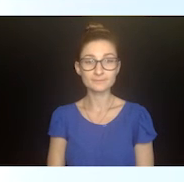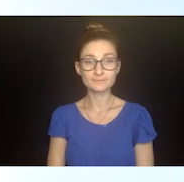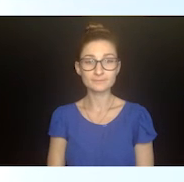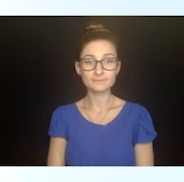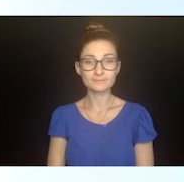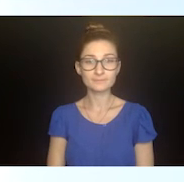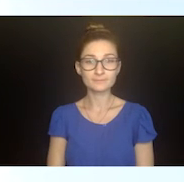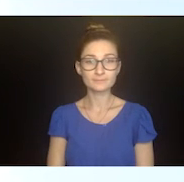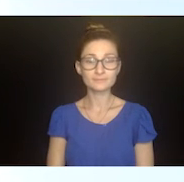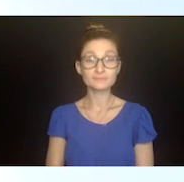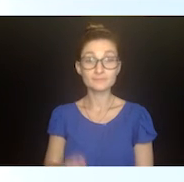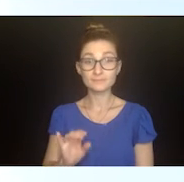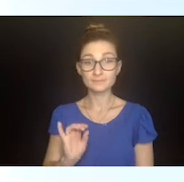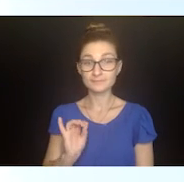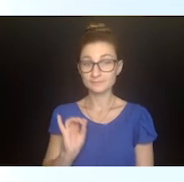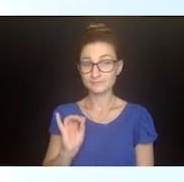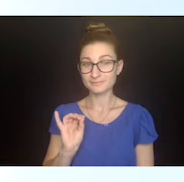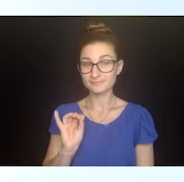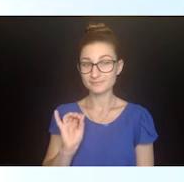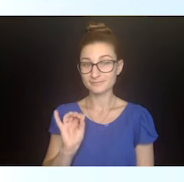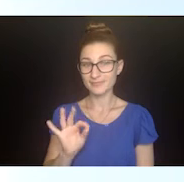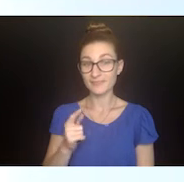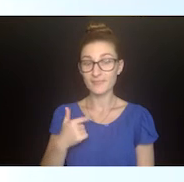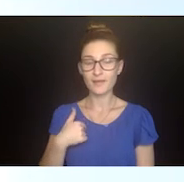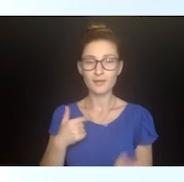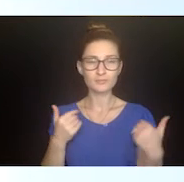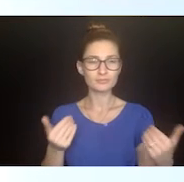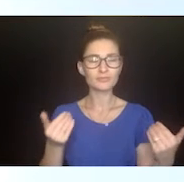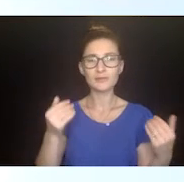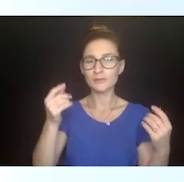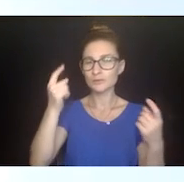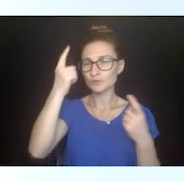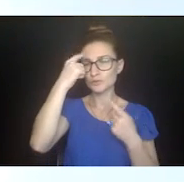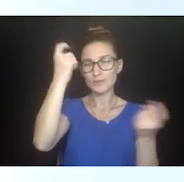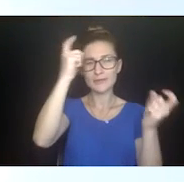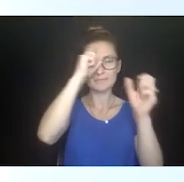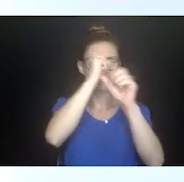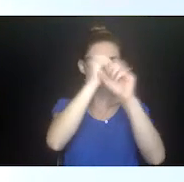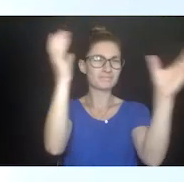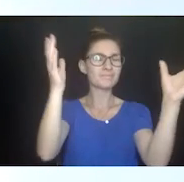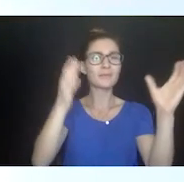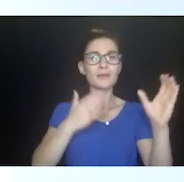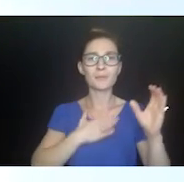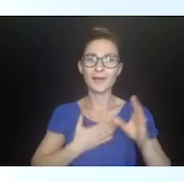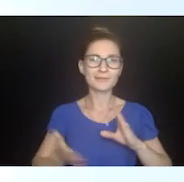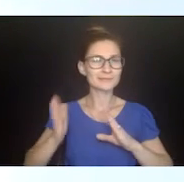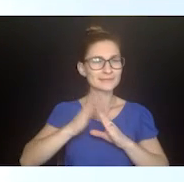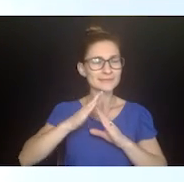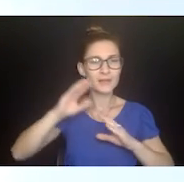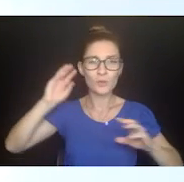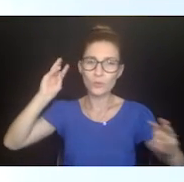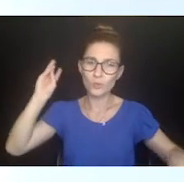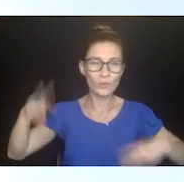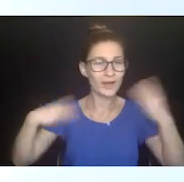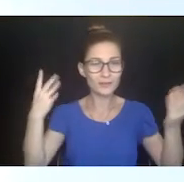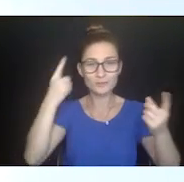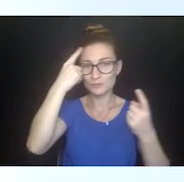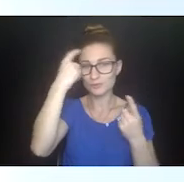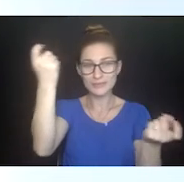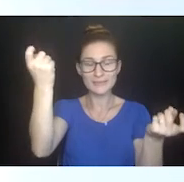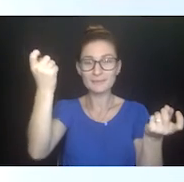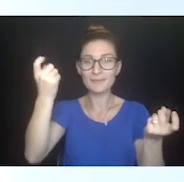And if I was to dream my wildest dreams, how full life would